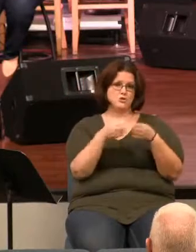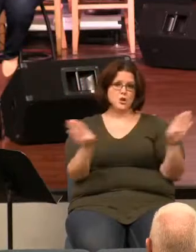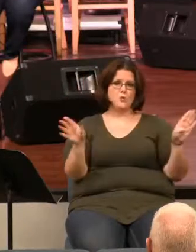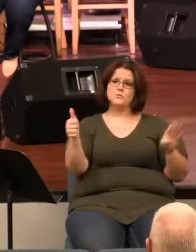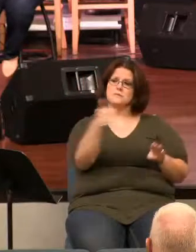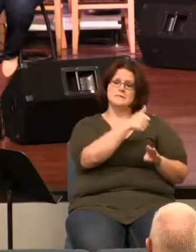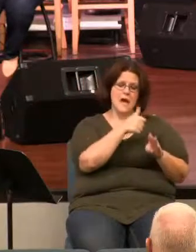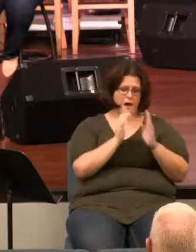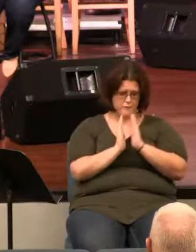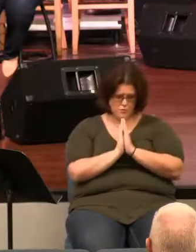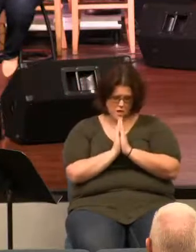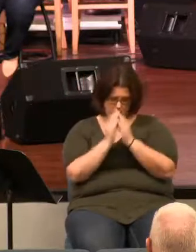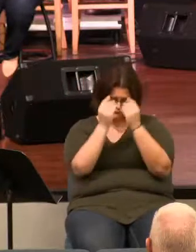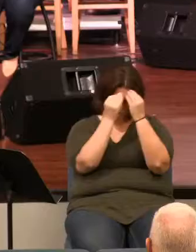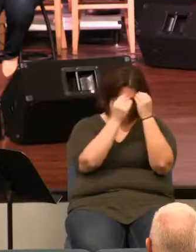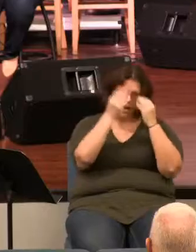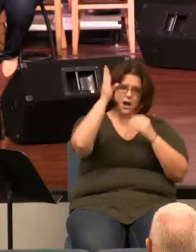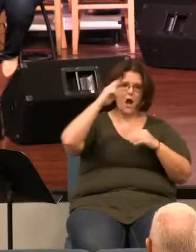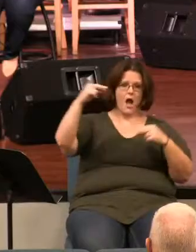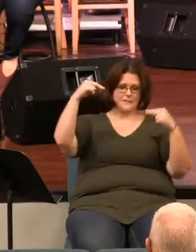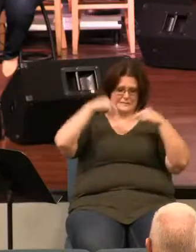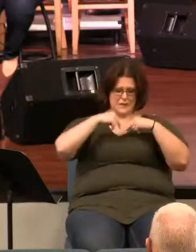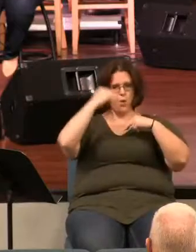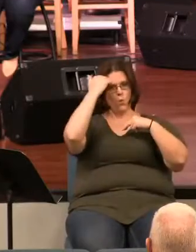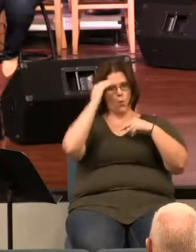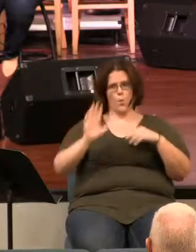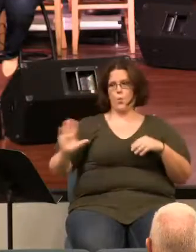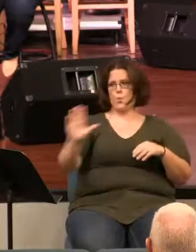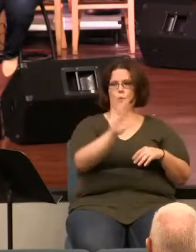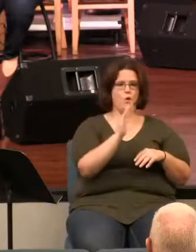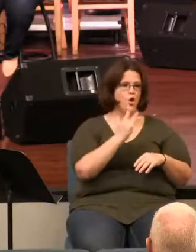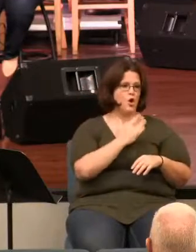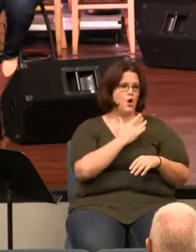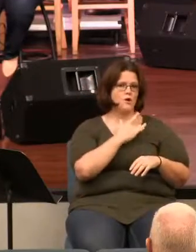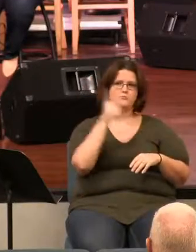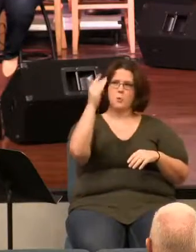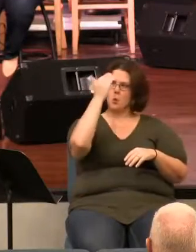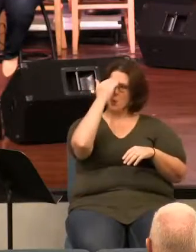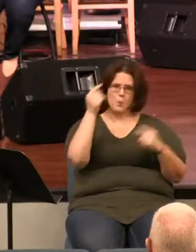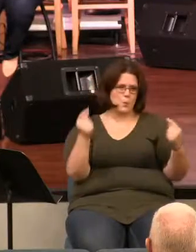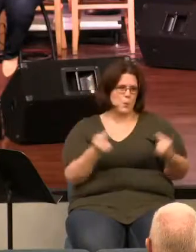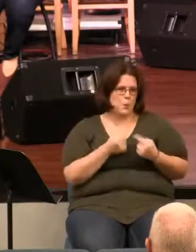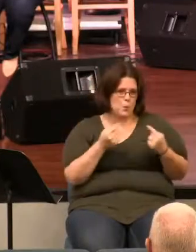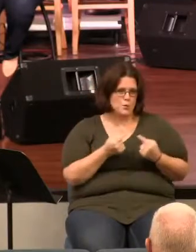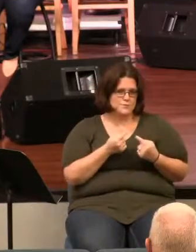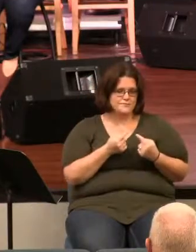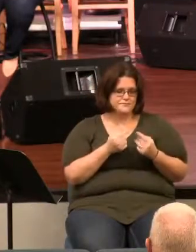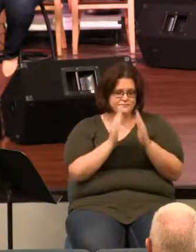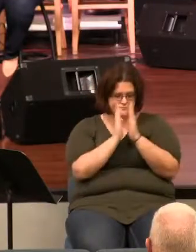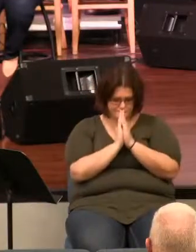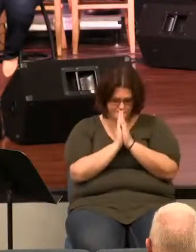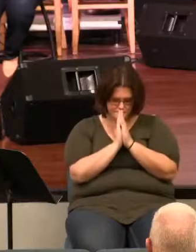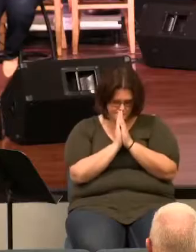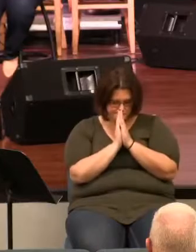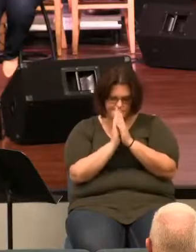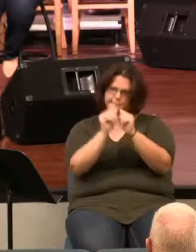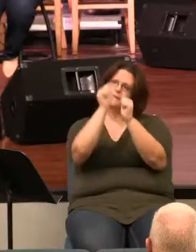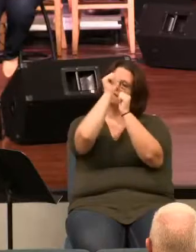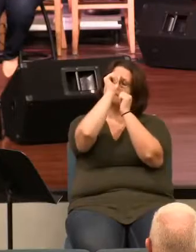out to the Lord. He sees your heart. He knows your need. He knows your hurt. He cares. Father, we are so thankful that